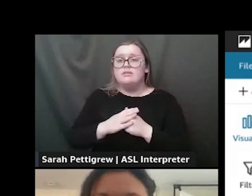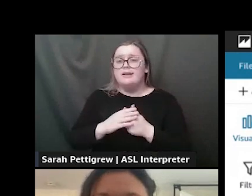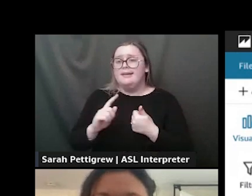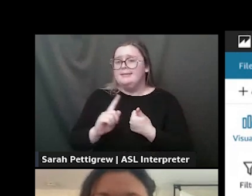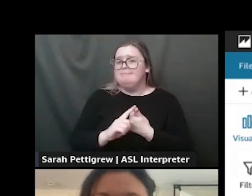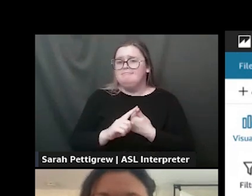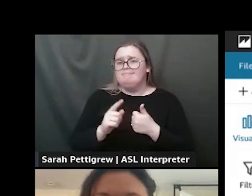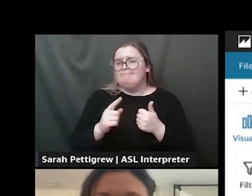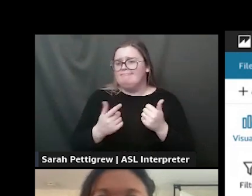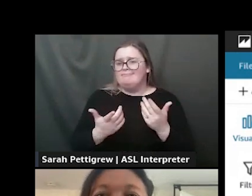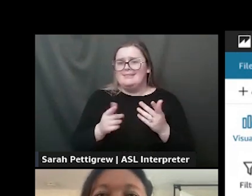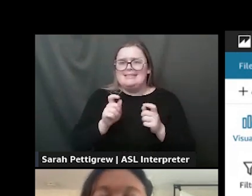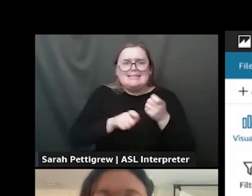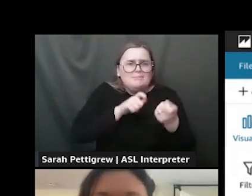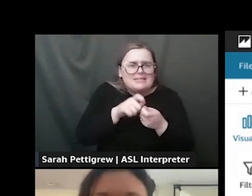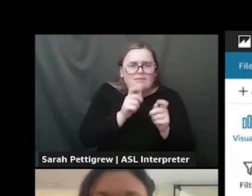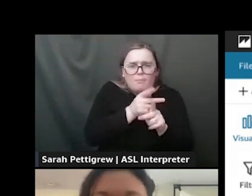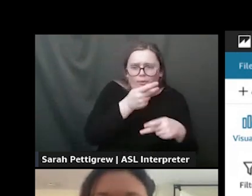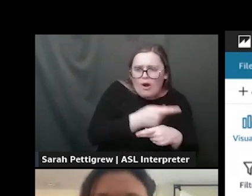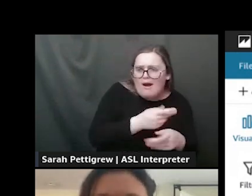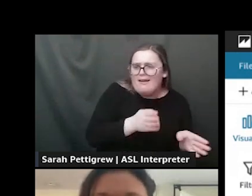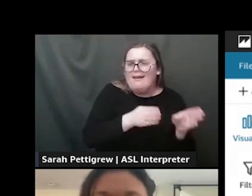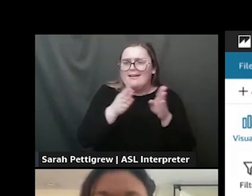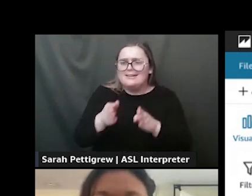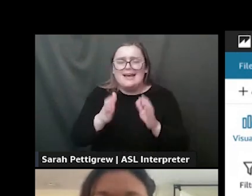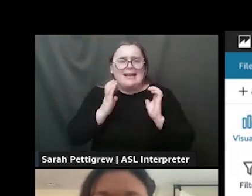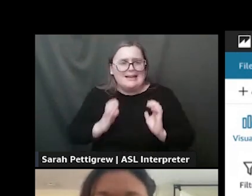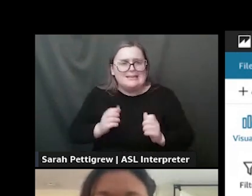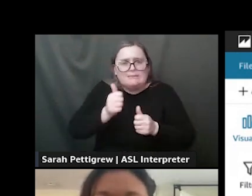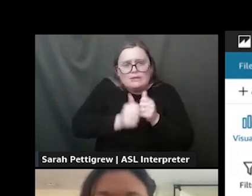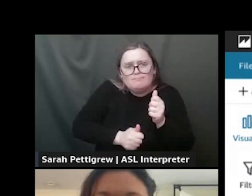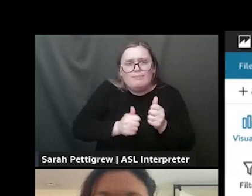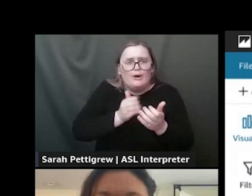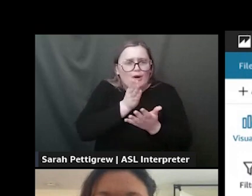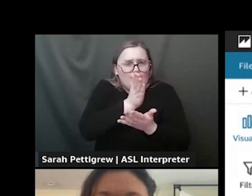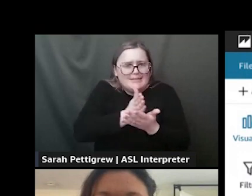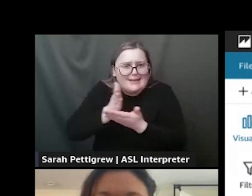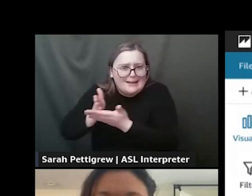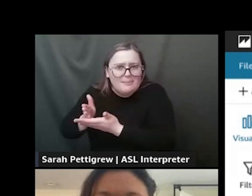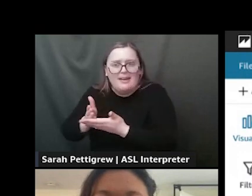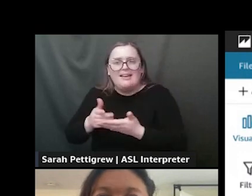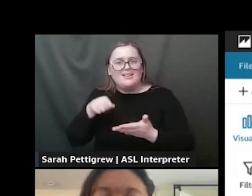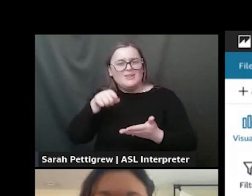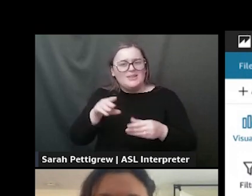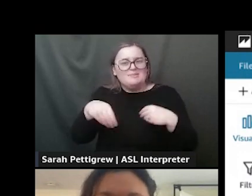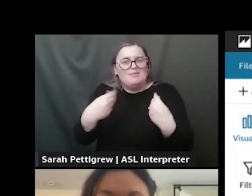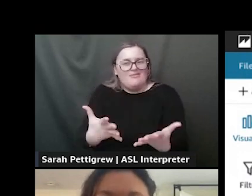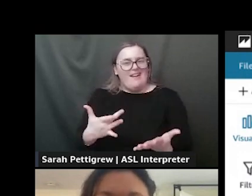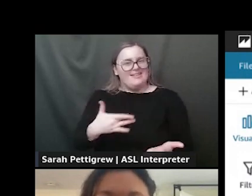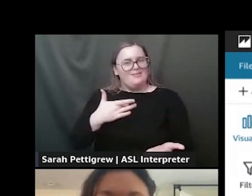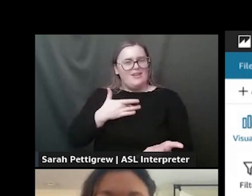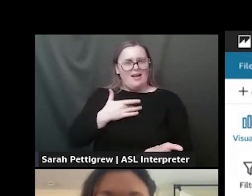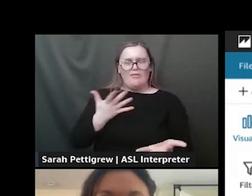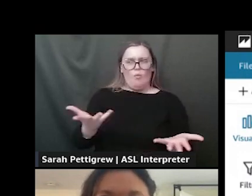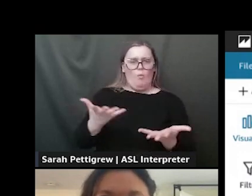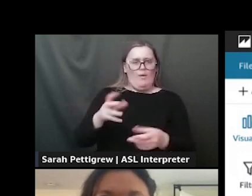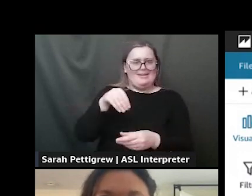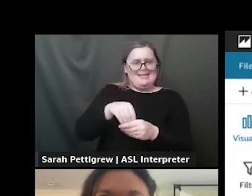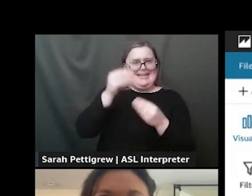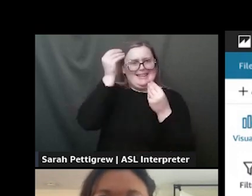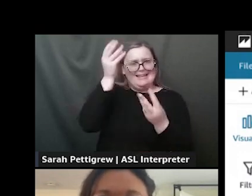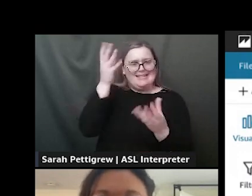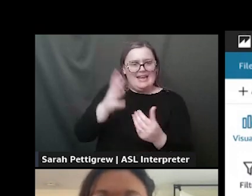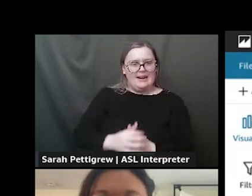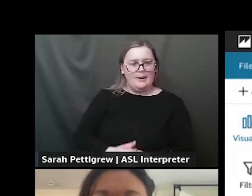distinct products or customers by segment. So it's giving you a sense of like what's in this data. We're going to ask